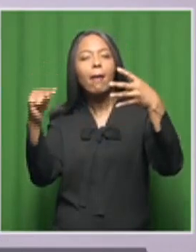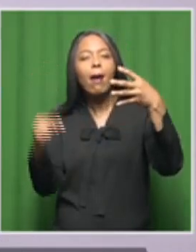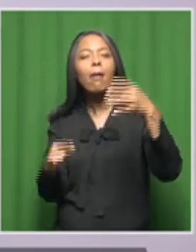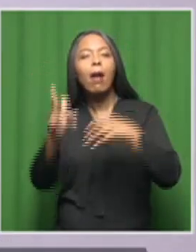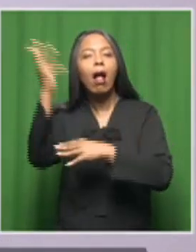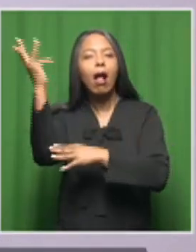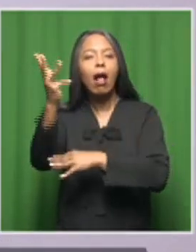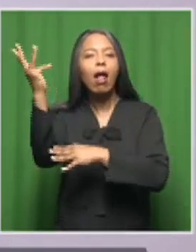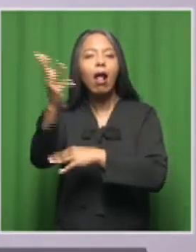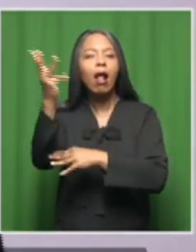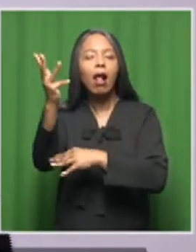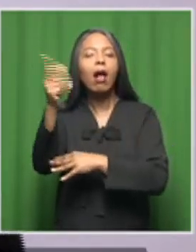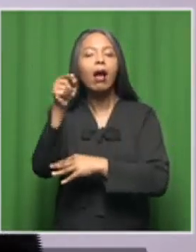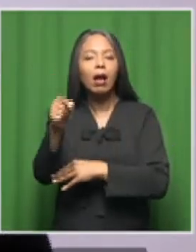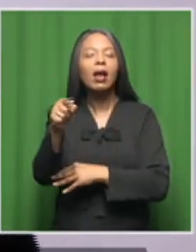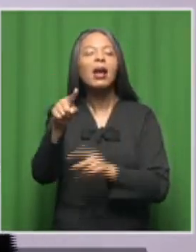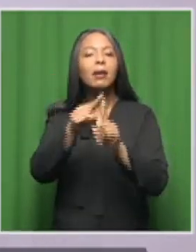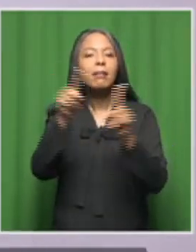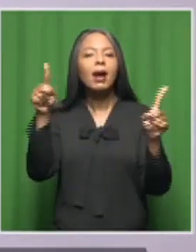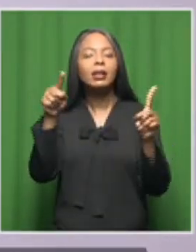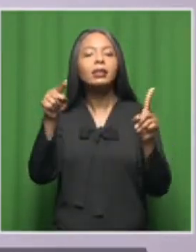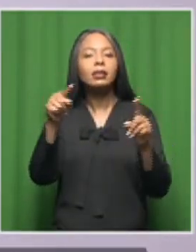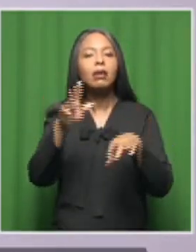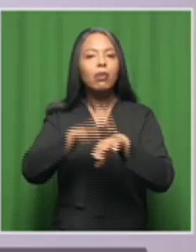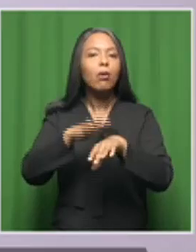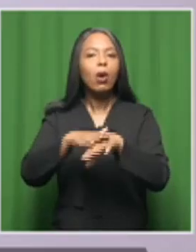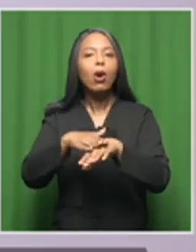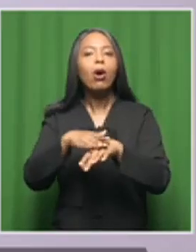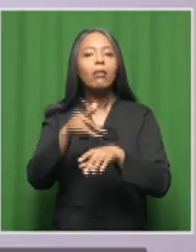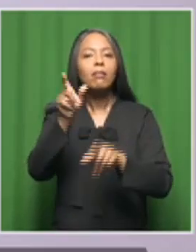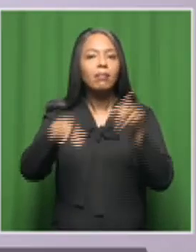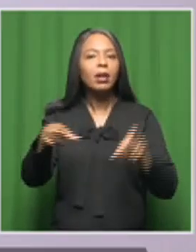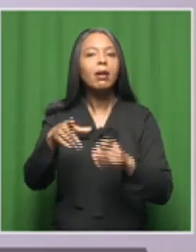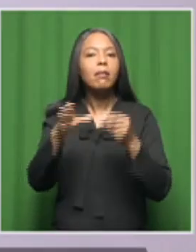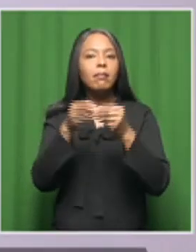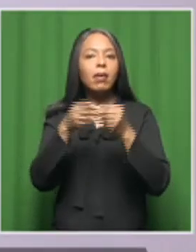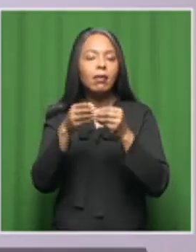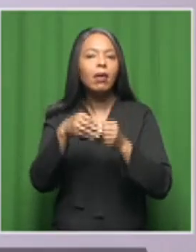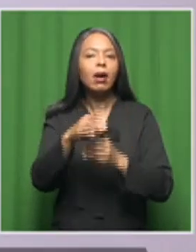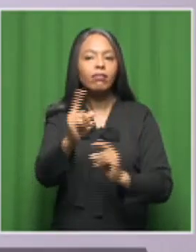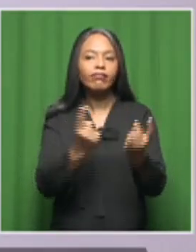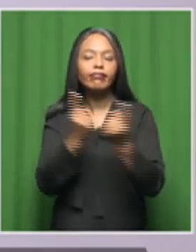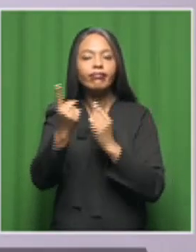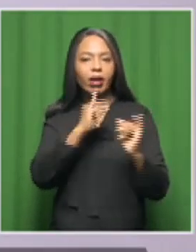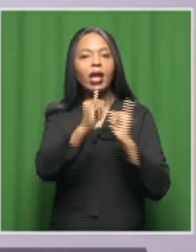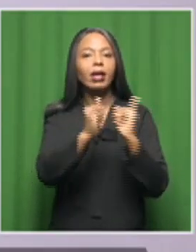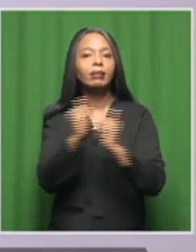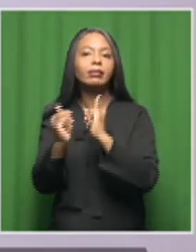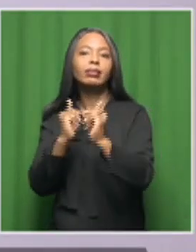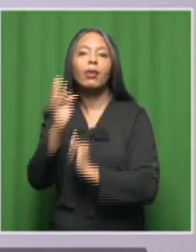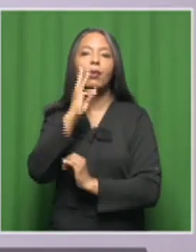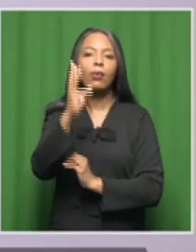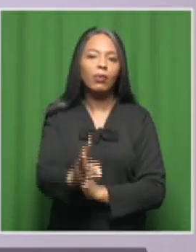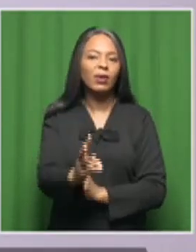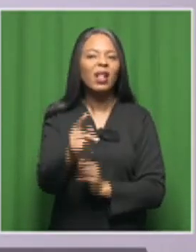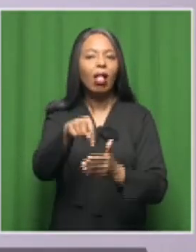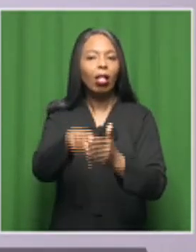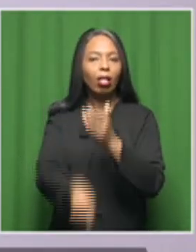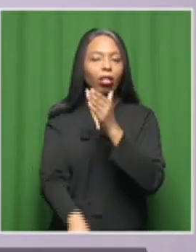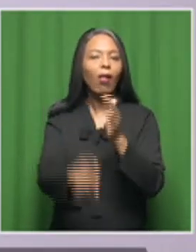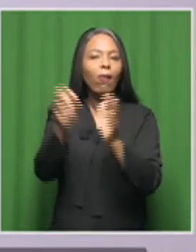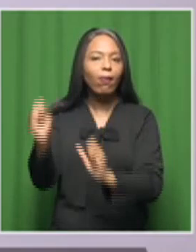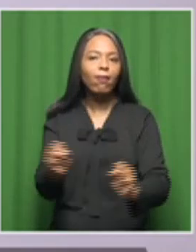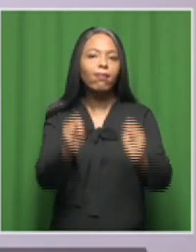touching on them, but of course, we'll speak to other role players throughout the day to get into more detail regarding all of these, because